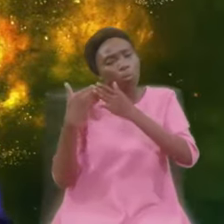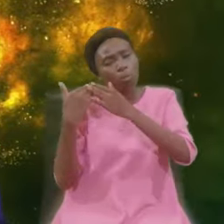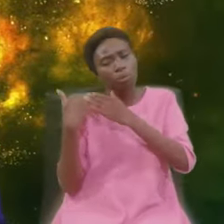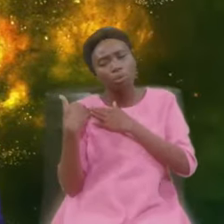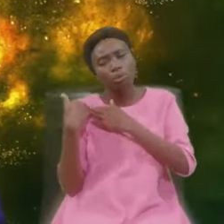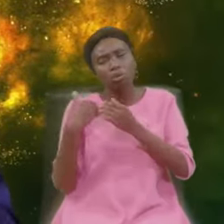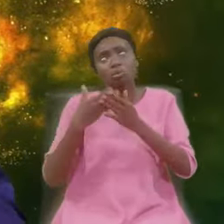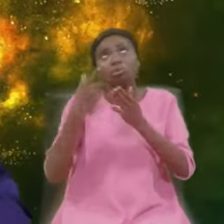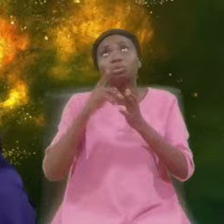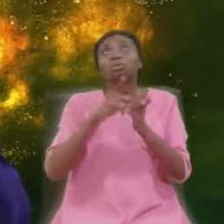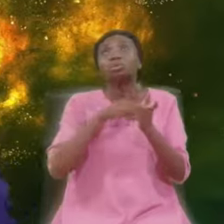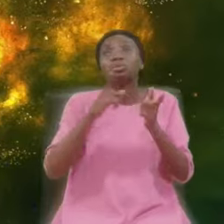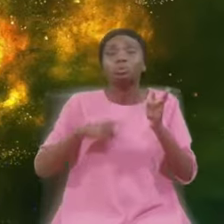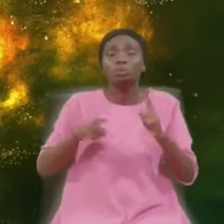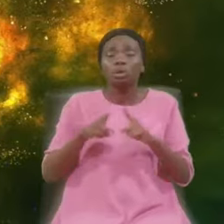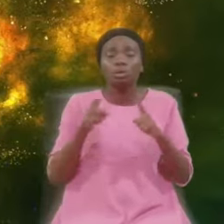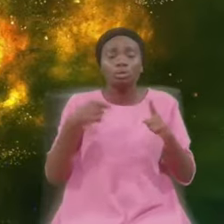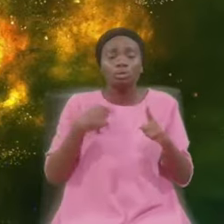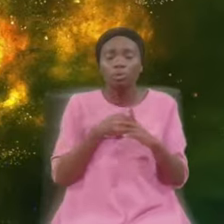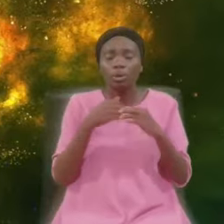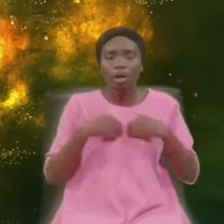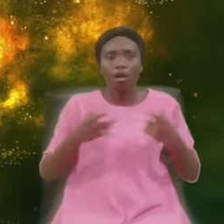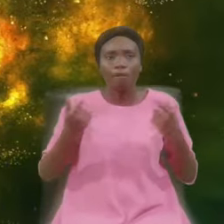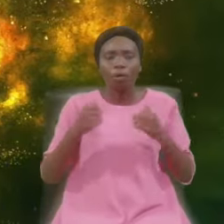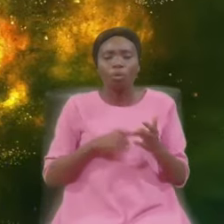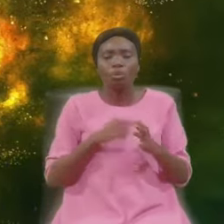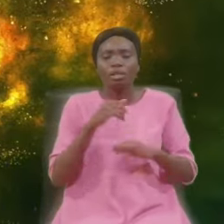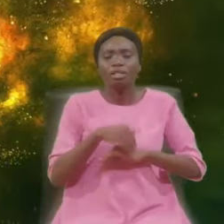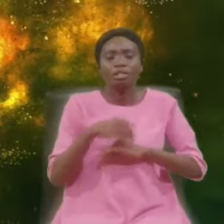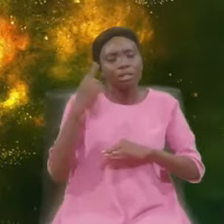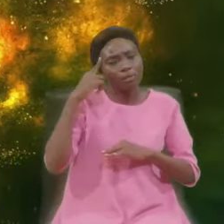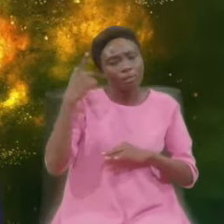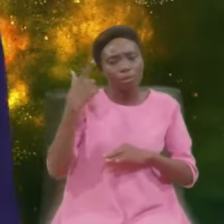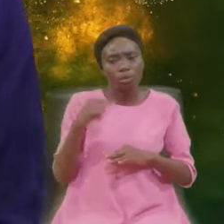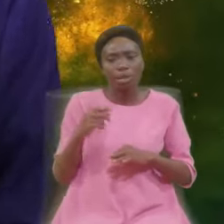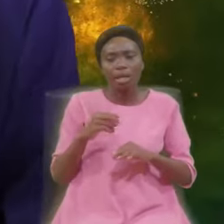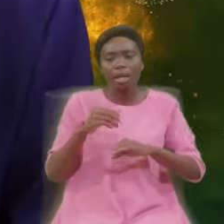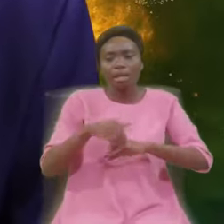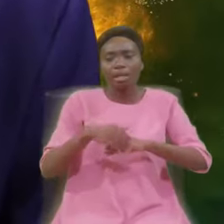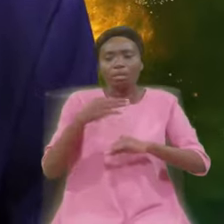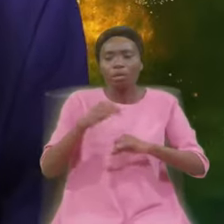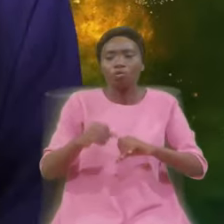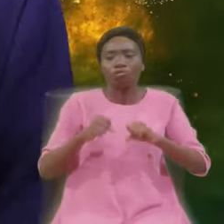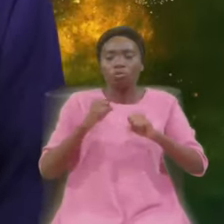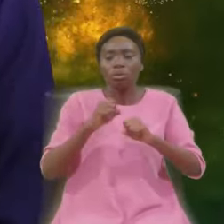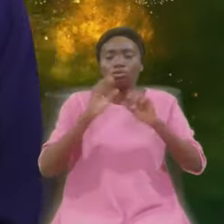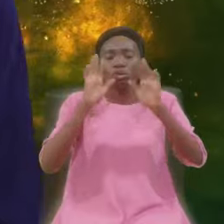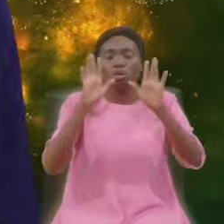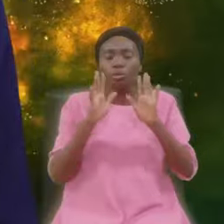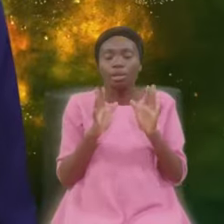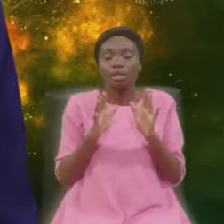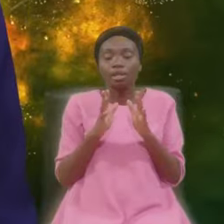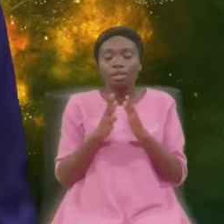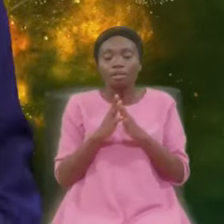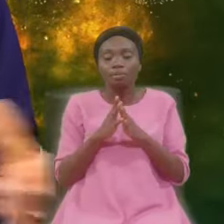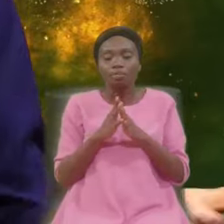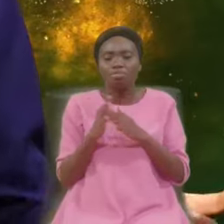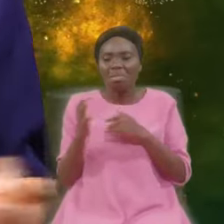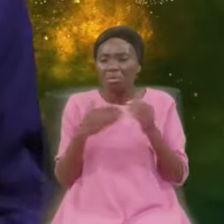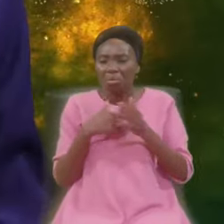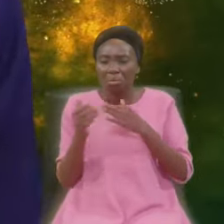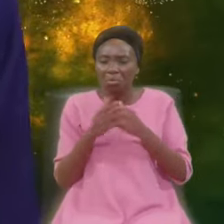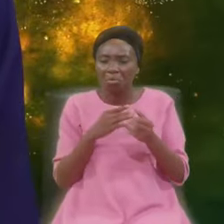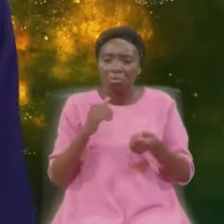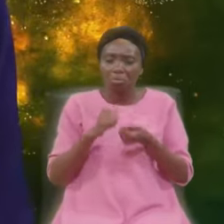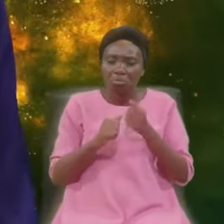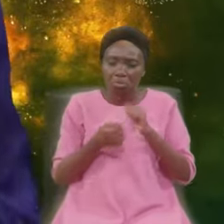before the Lord as we have come tonight for the night of supernatural wonders. Whatever